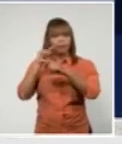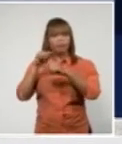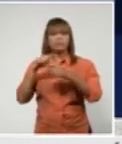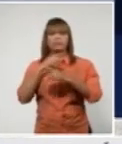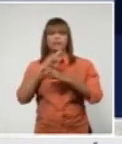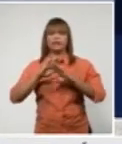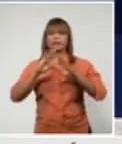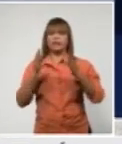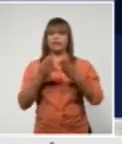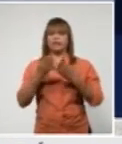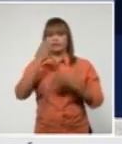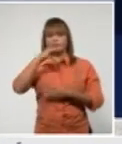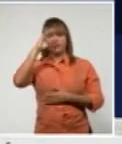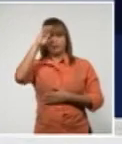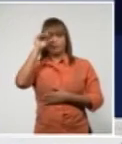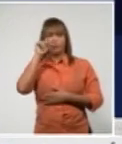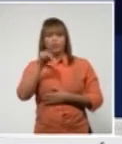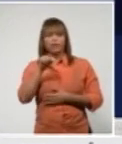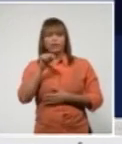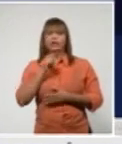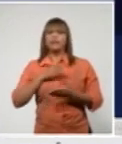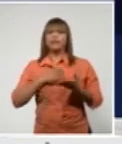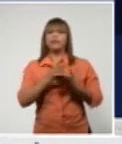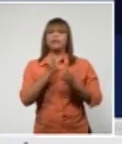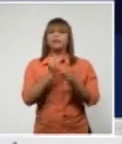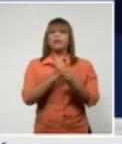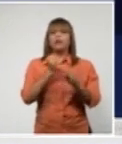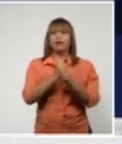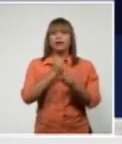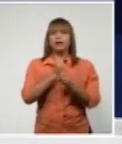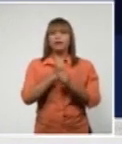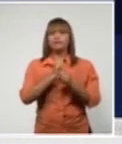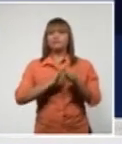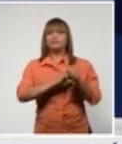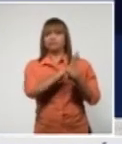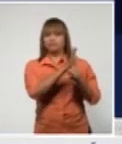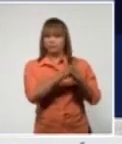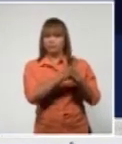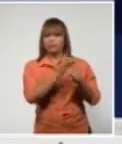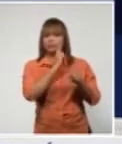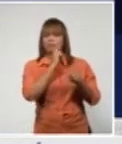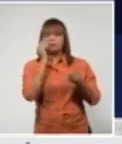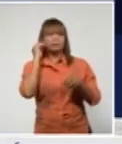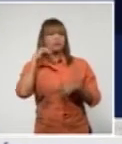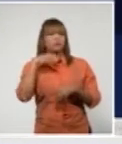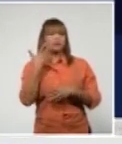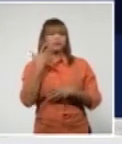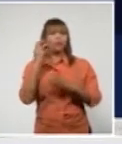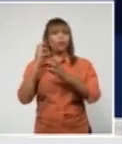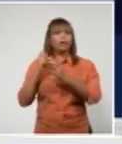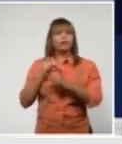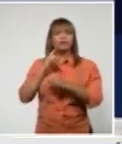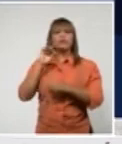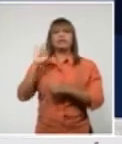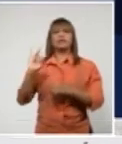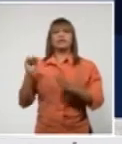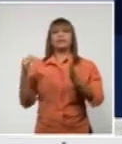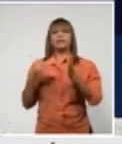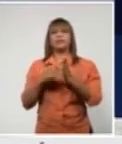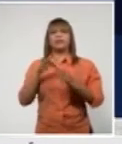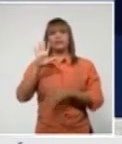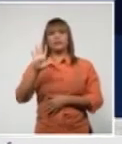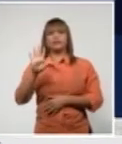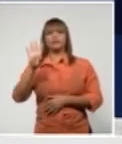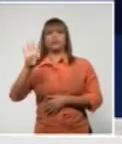Yesterday, we processed over 7,000 samples in our molecular biology laboratories,